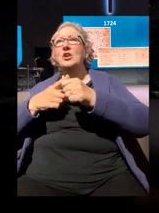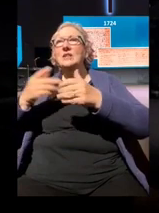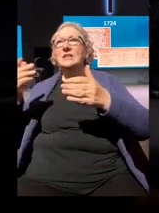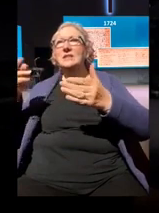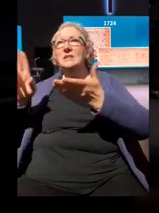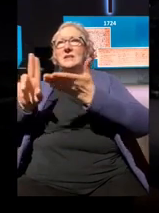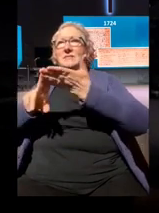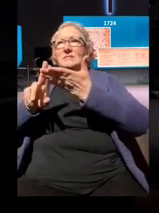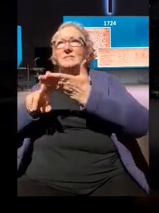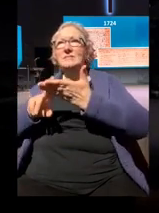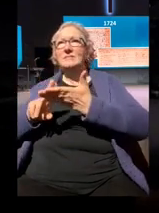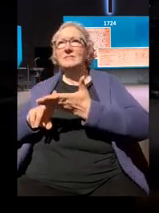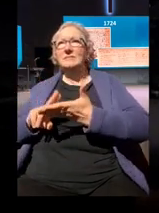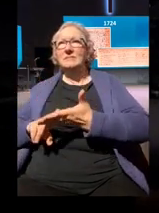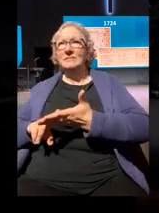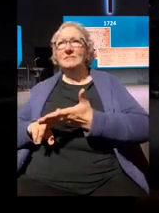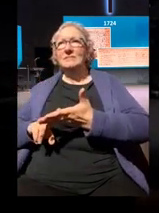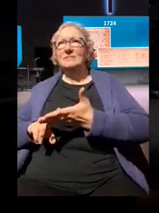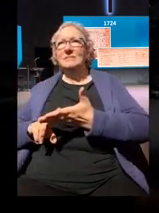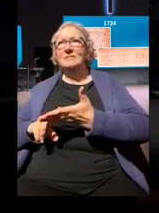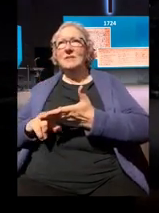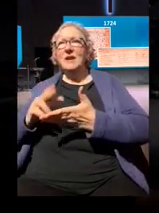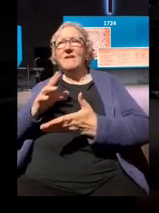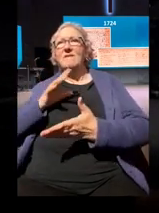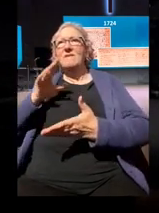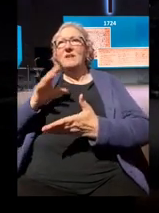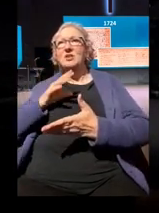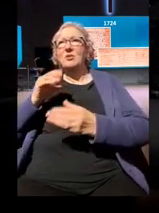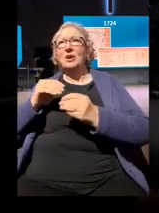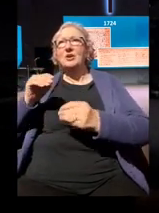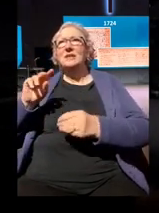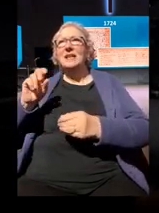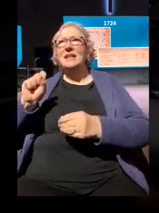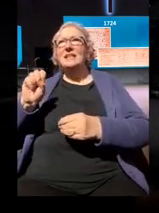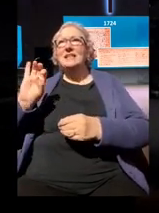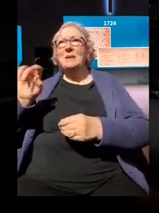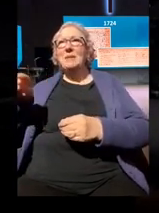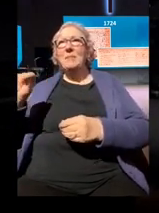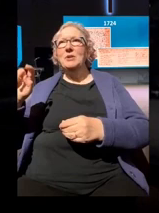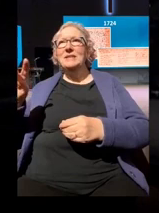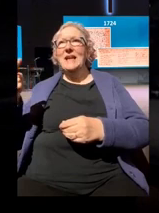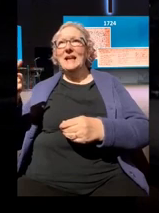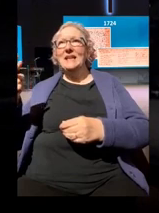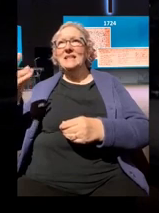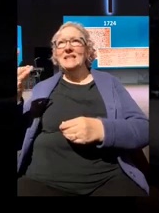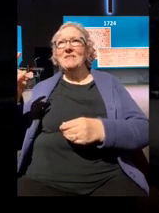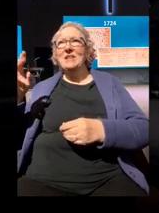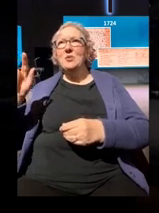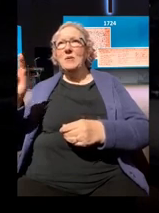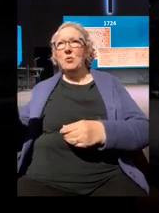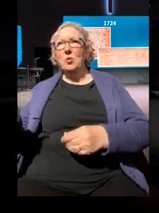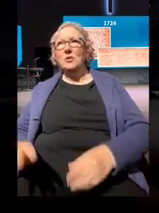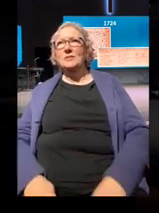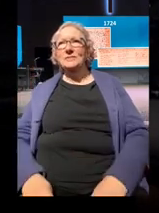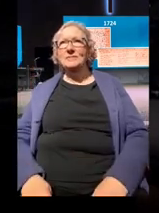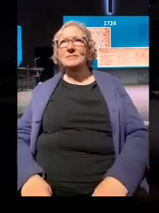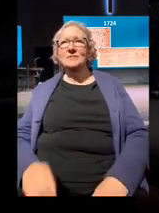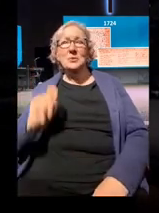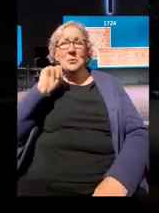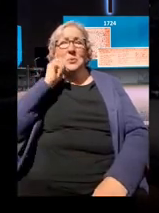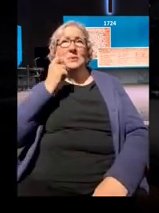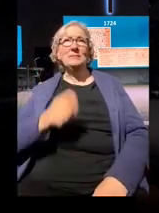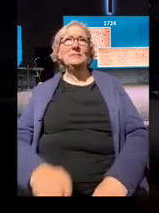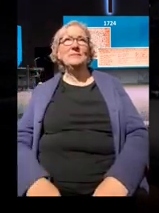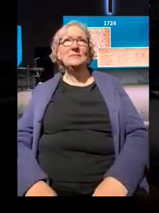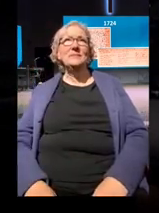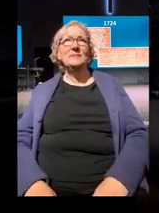into the official records, September 2nd, 1724. So pretty cool. It's